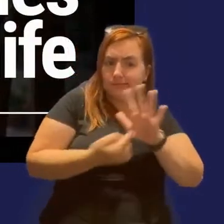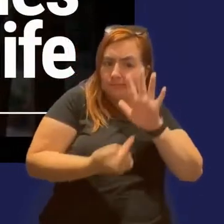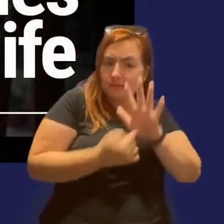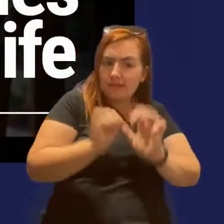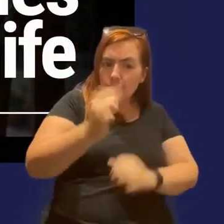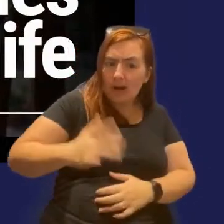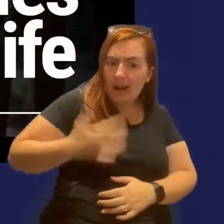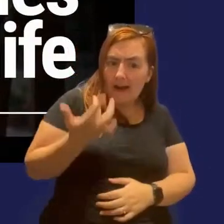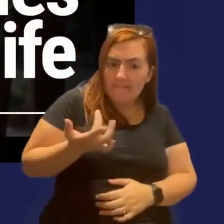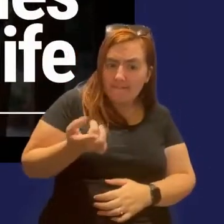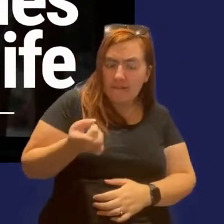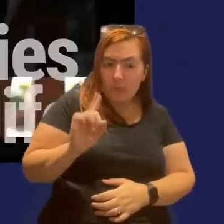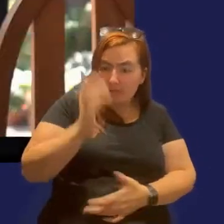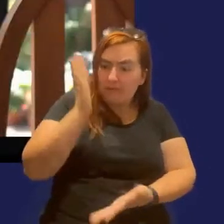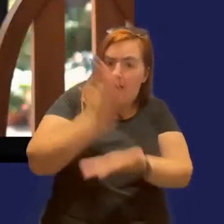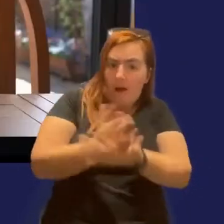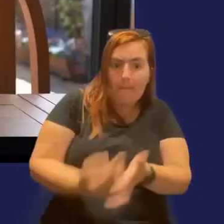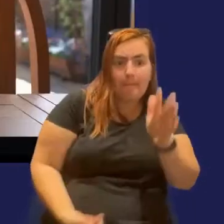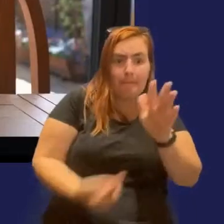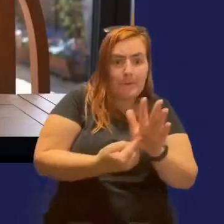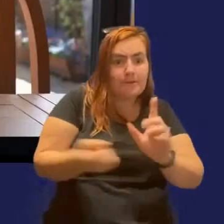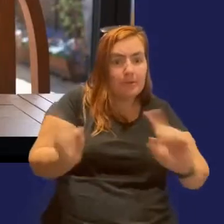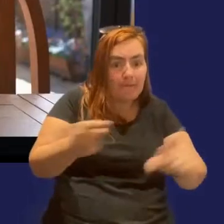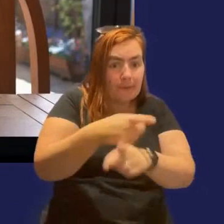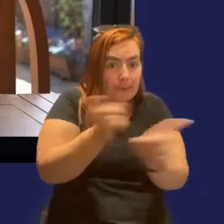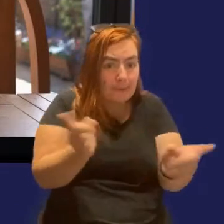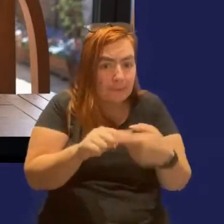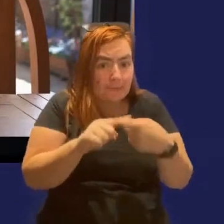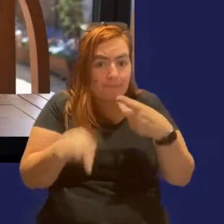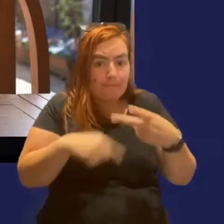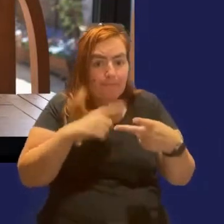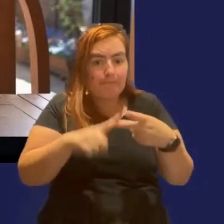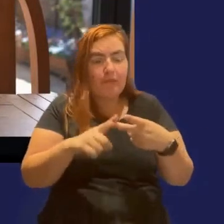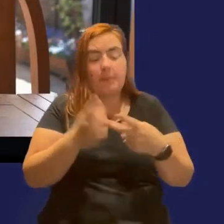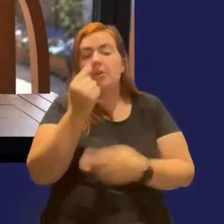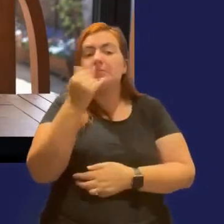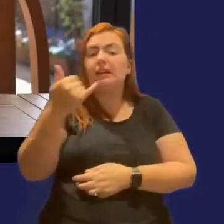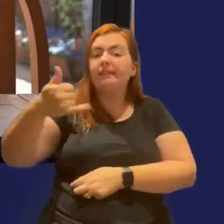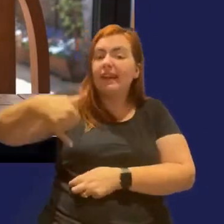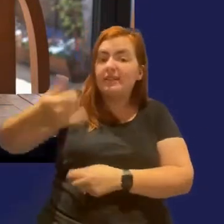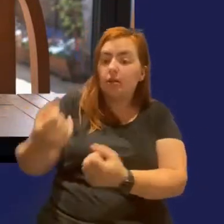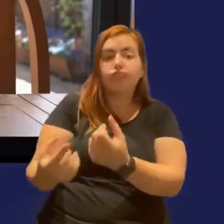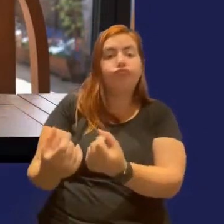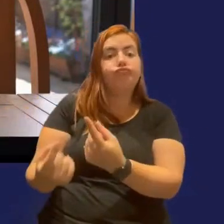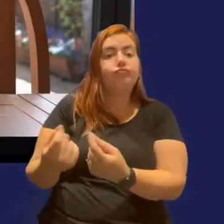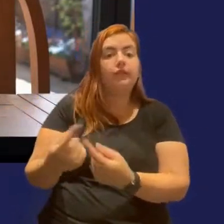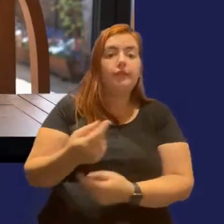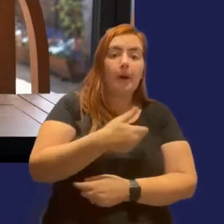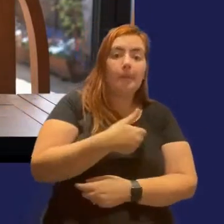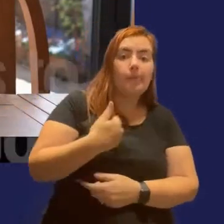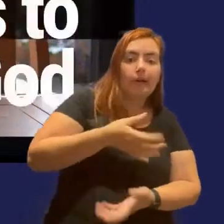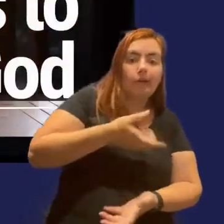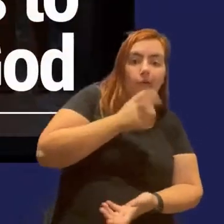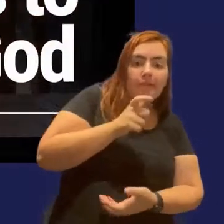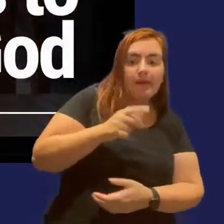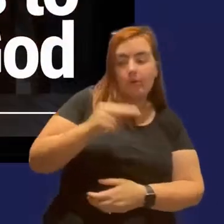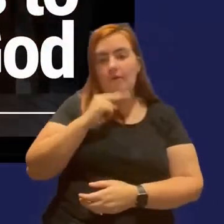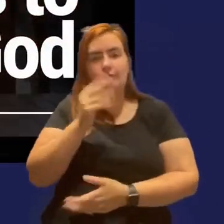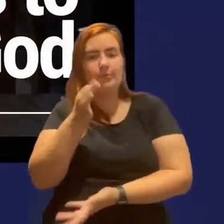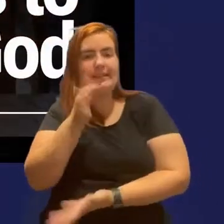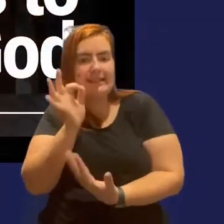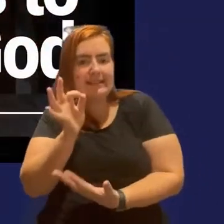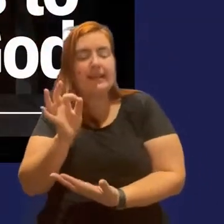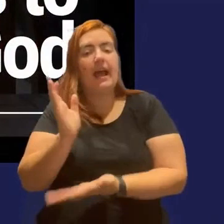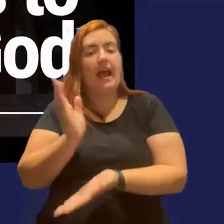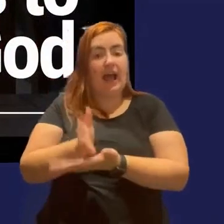what is truly important for you? Secondly, as you boil a kettle for your morning coffee or afternoon tea, take those few